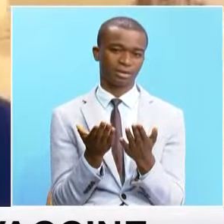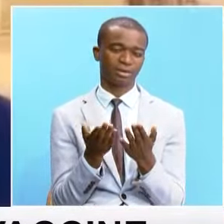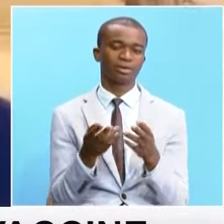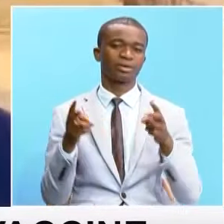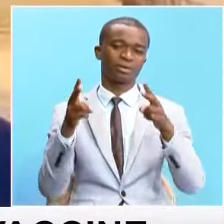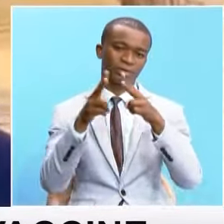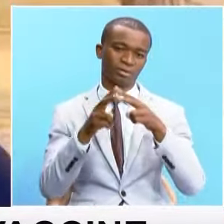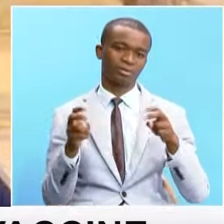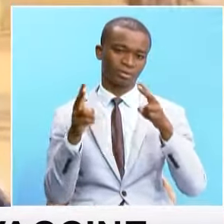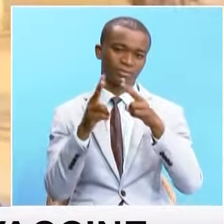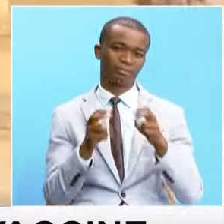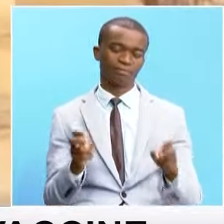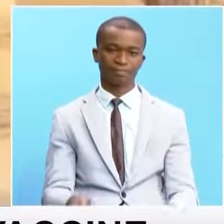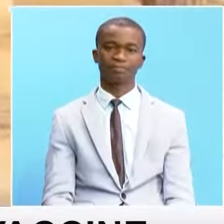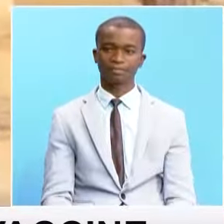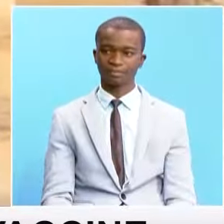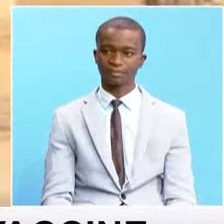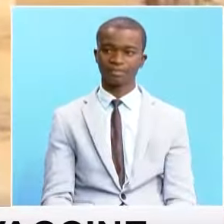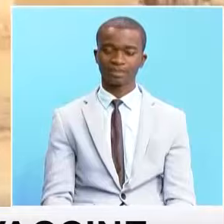able government